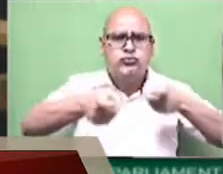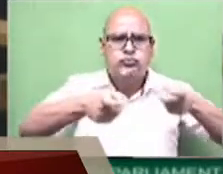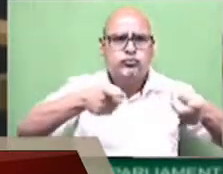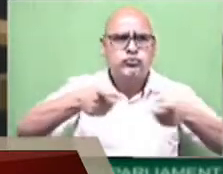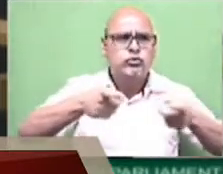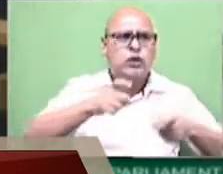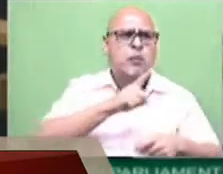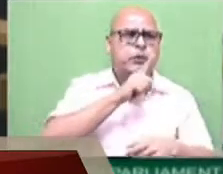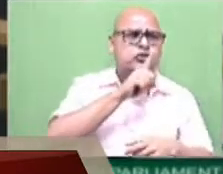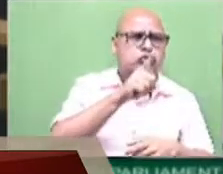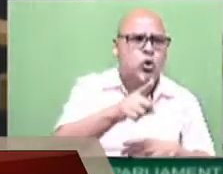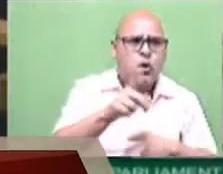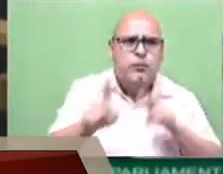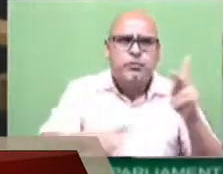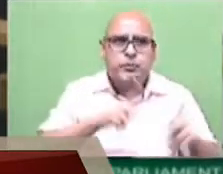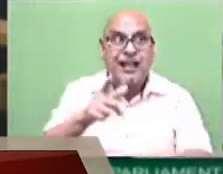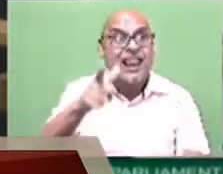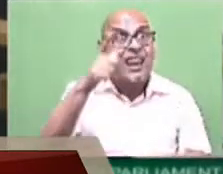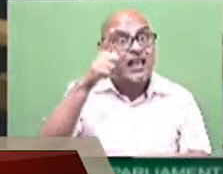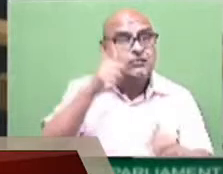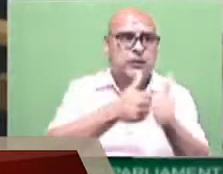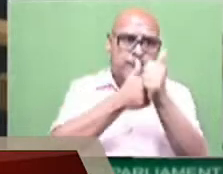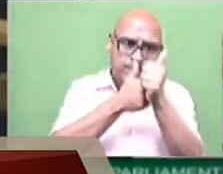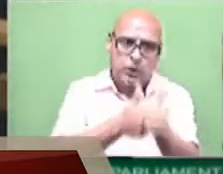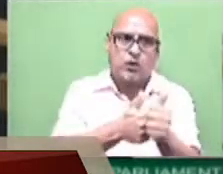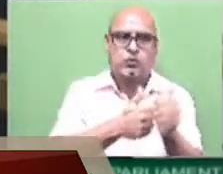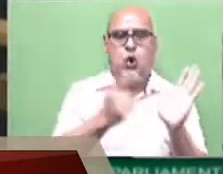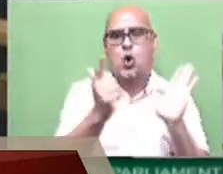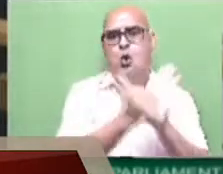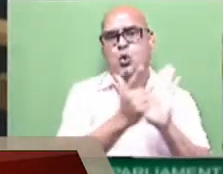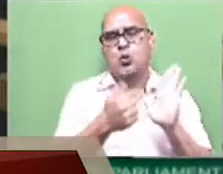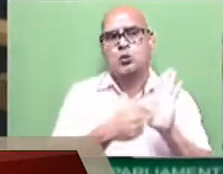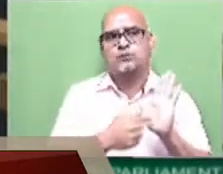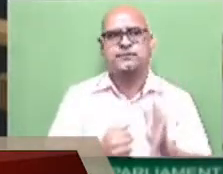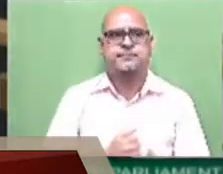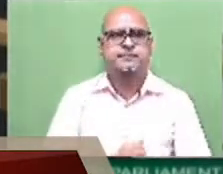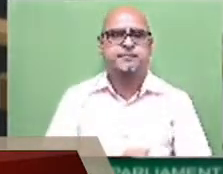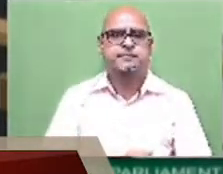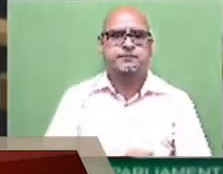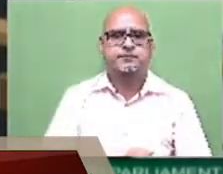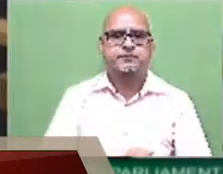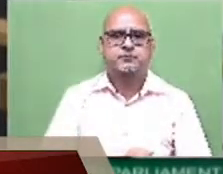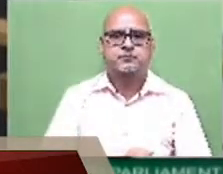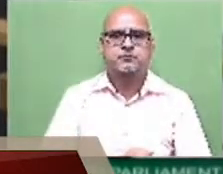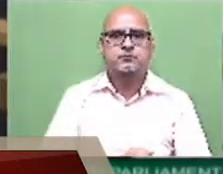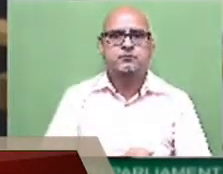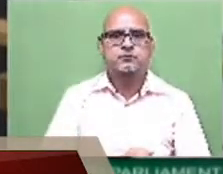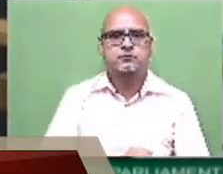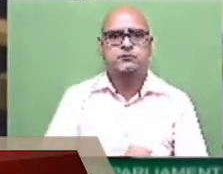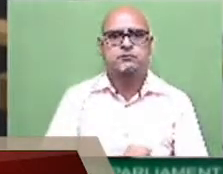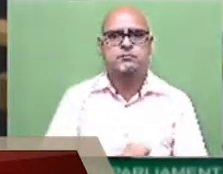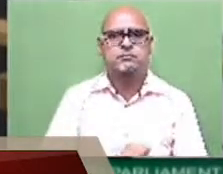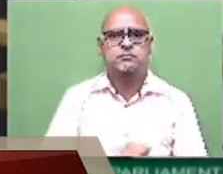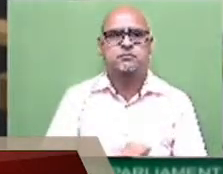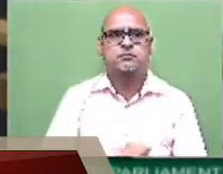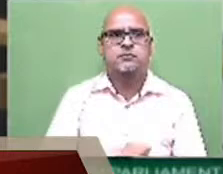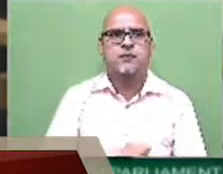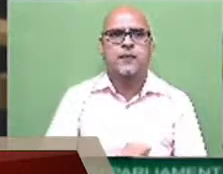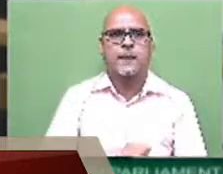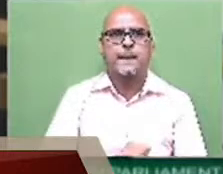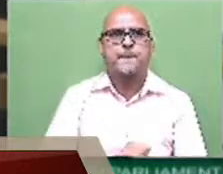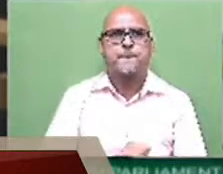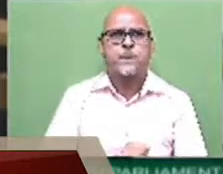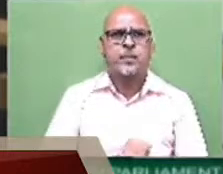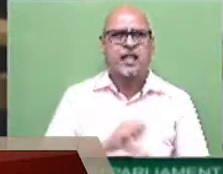there are benefits with respect to what is being proposed here by the Attorney General in this bill in terms of fixed penalty. And